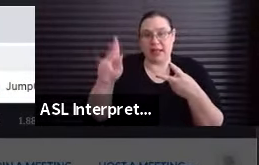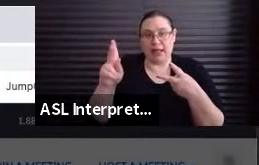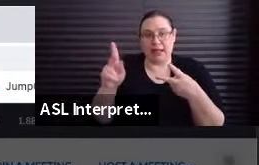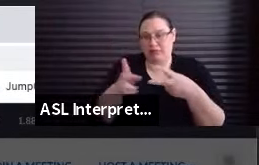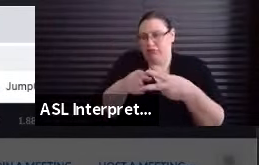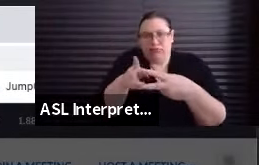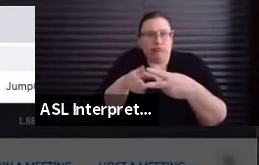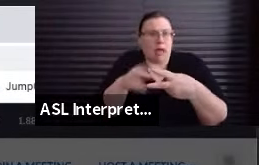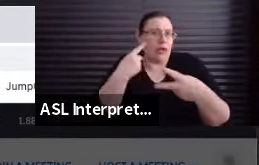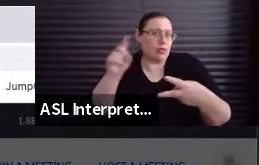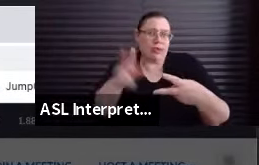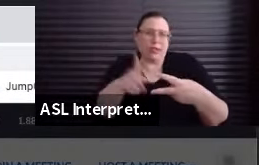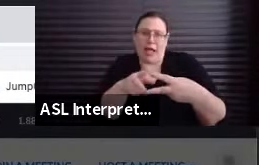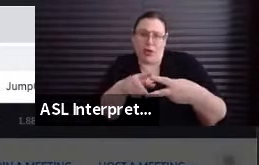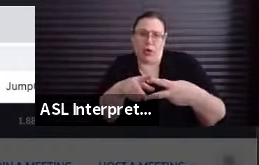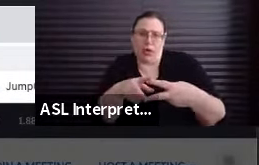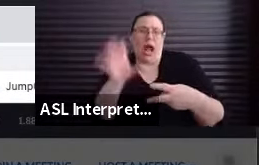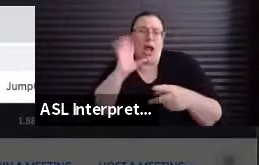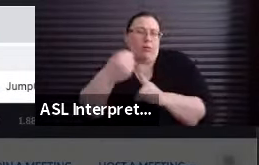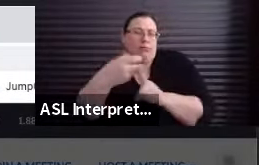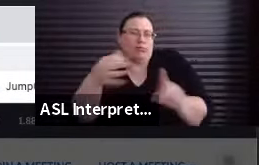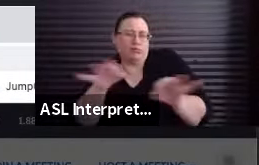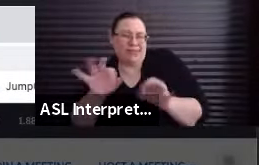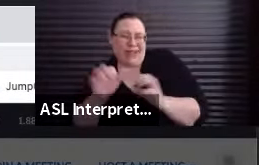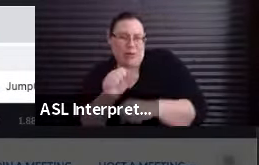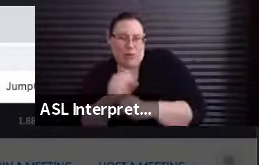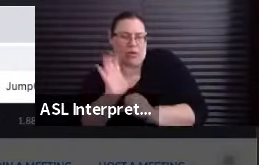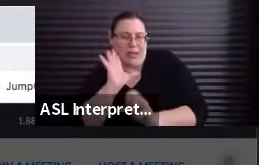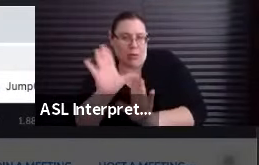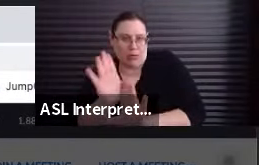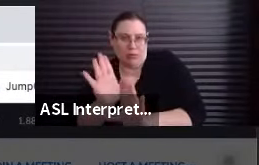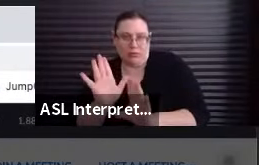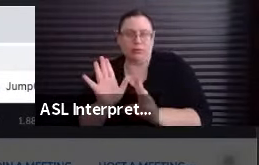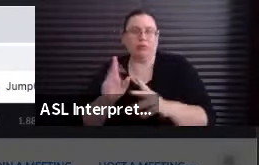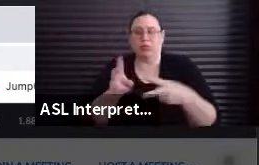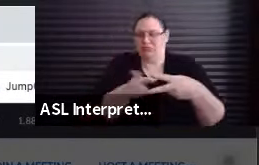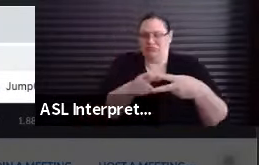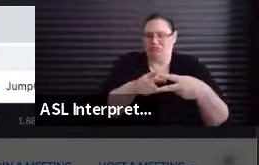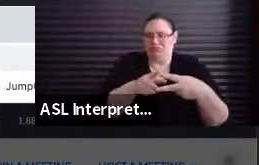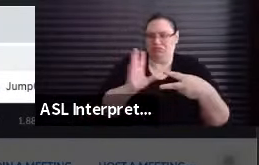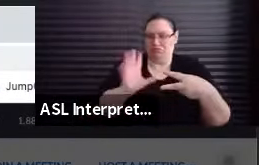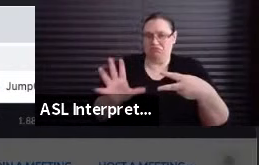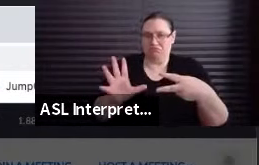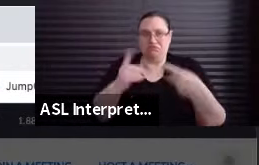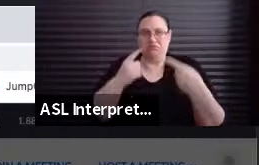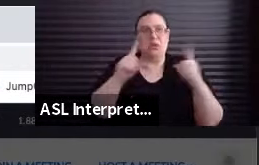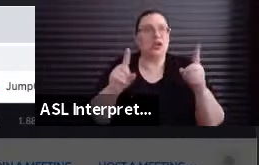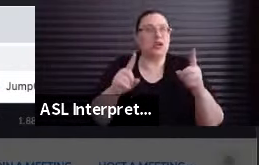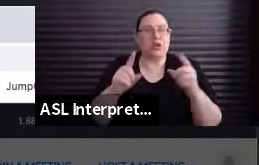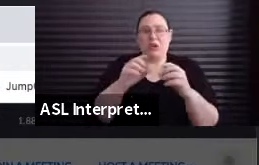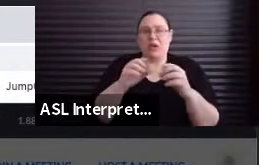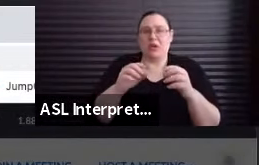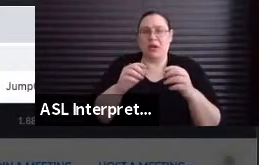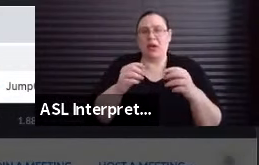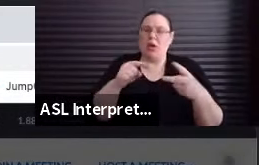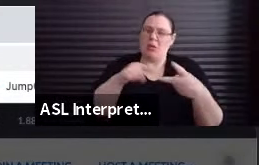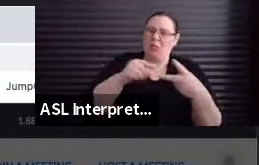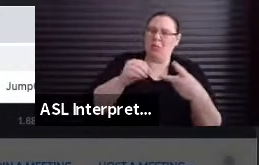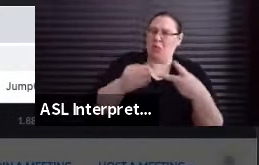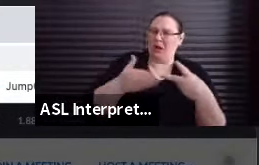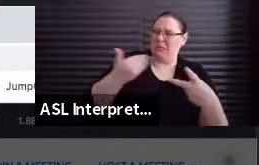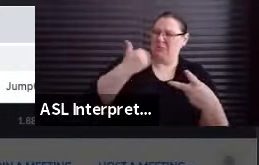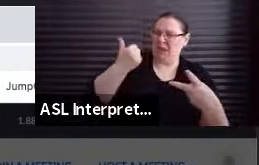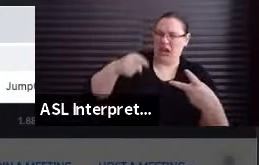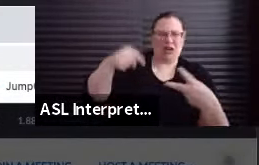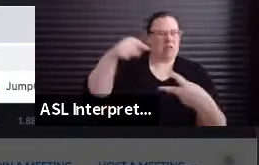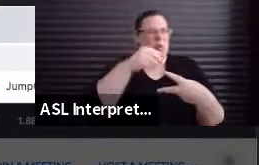either one will work. And I'll talk more about exactly how they work in a moment. Okay, but either one work perfectly fine. There's no preference as to what you should do as the